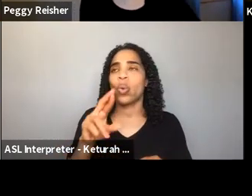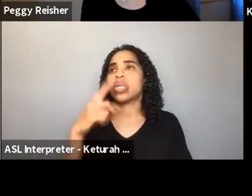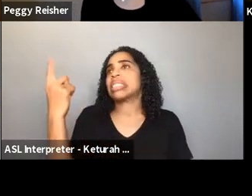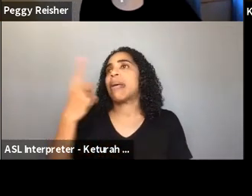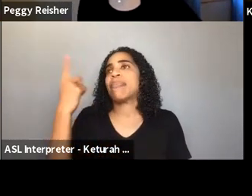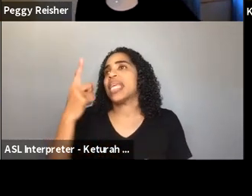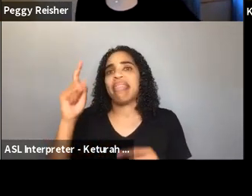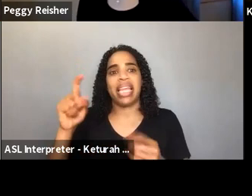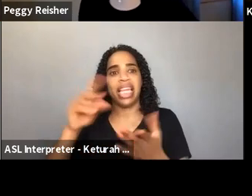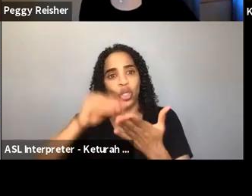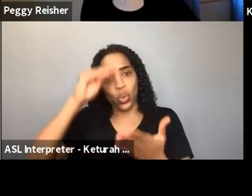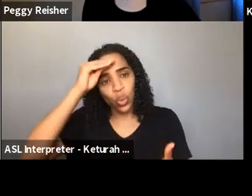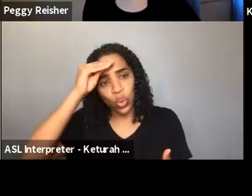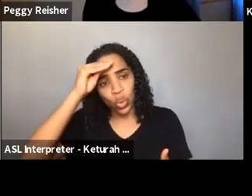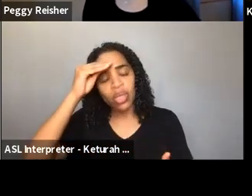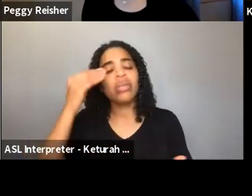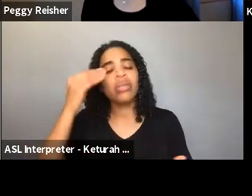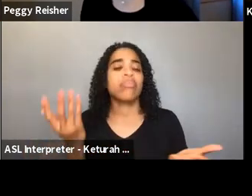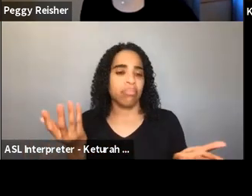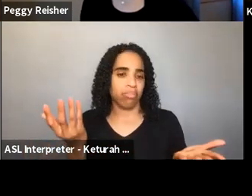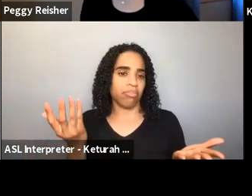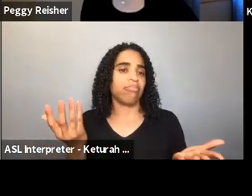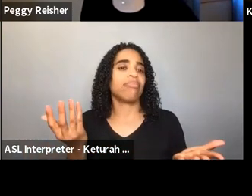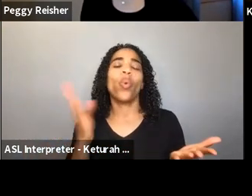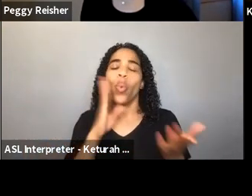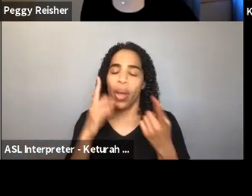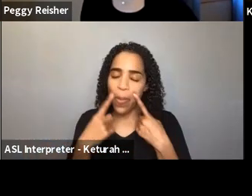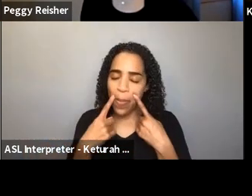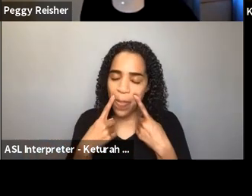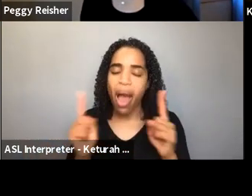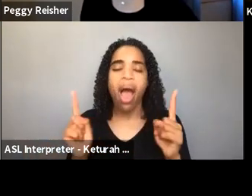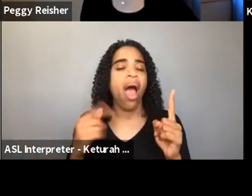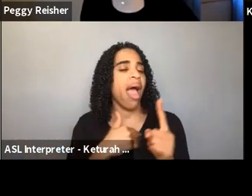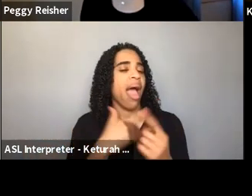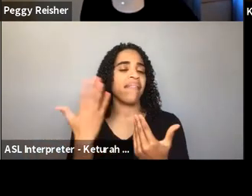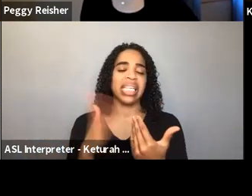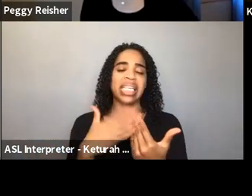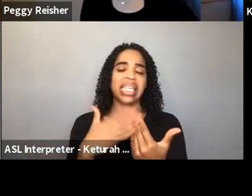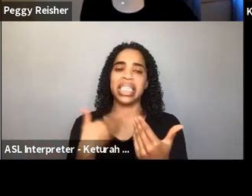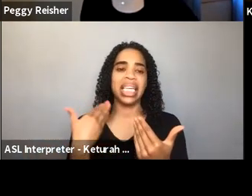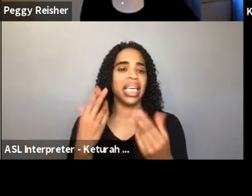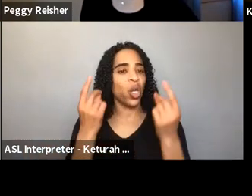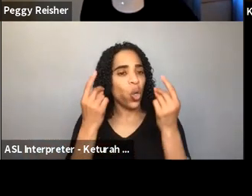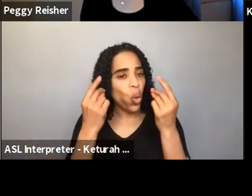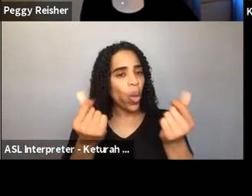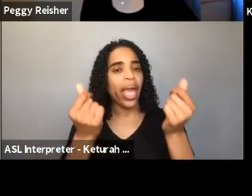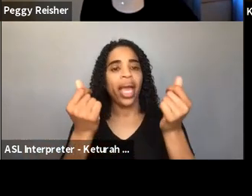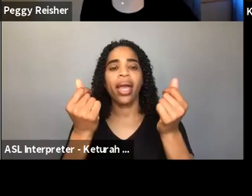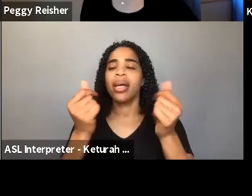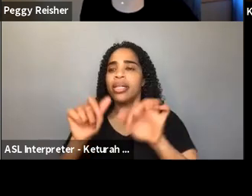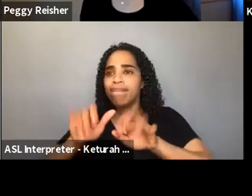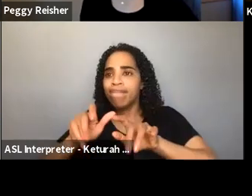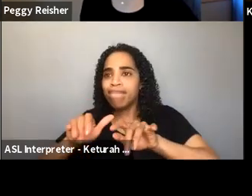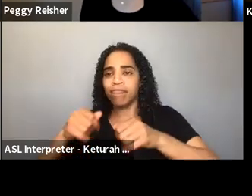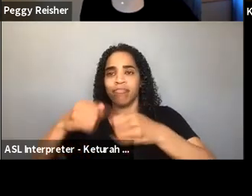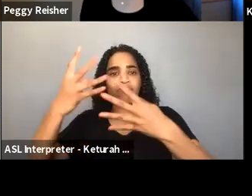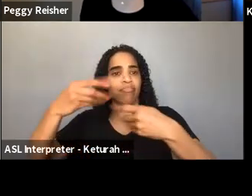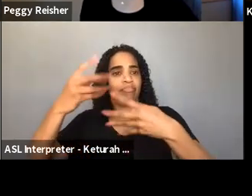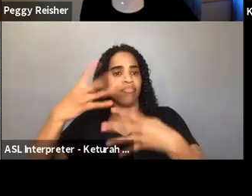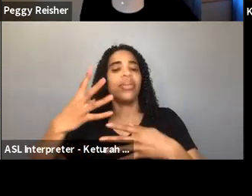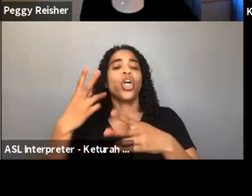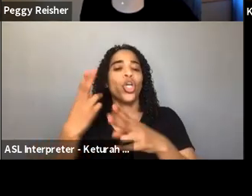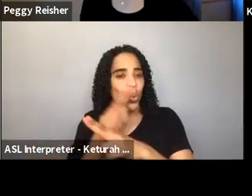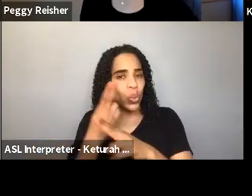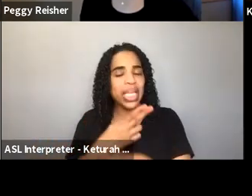for whatever reason, has an easy, quick, and efficient way of doing so through the